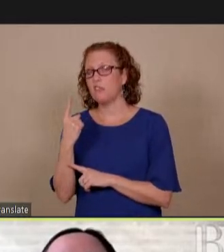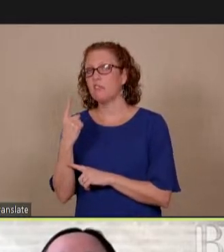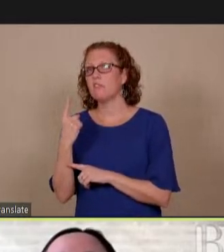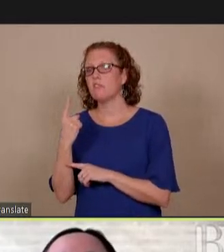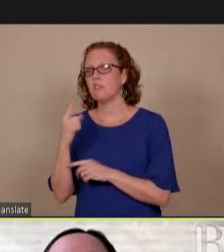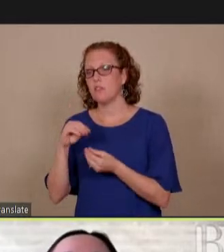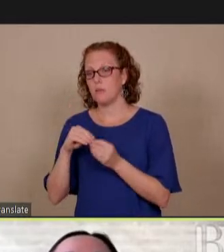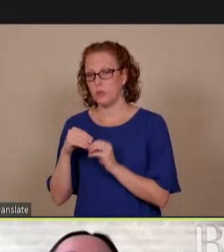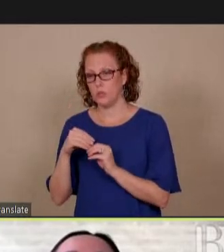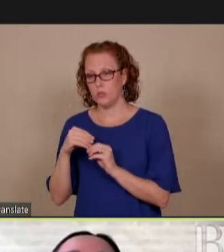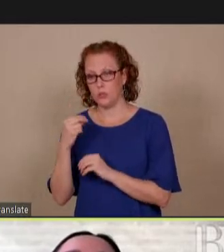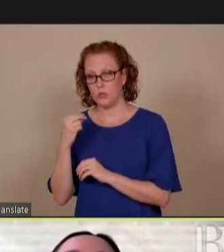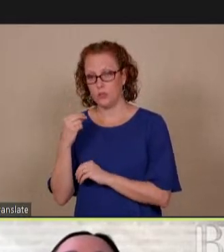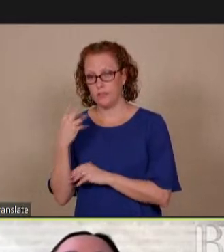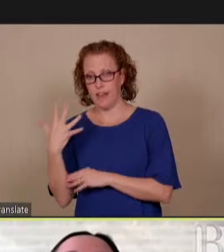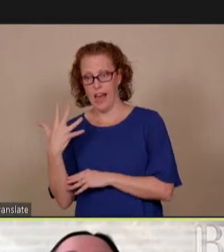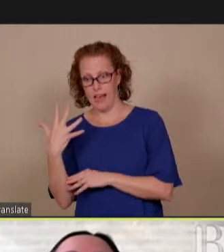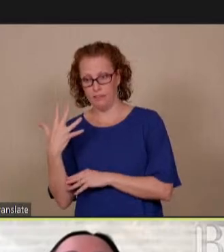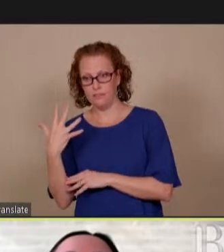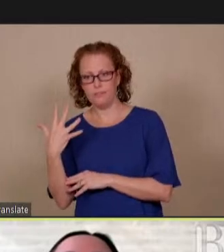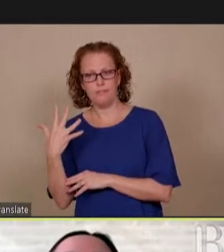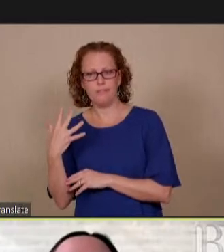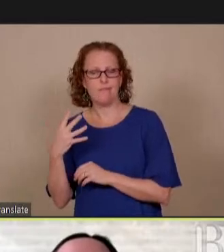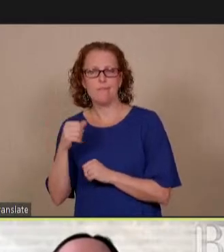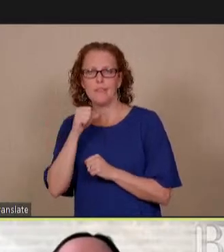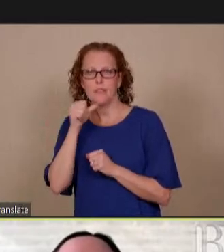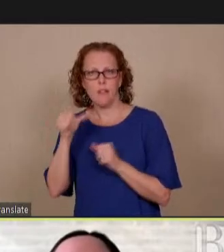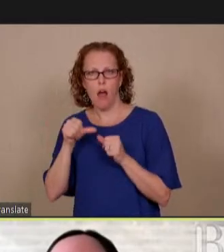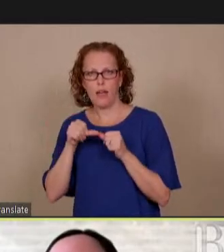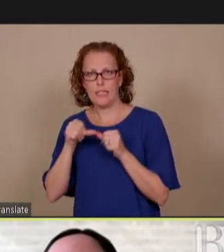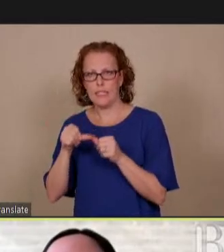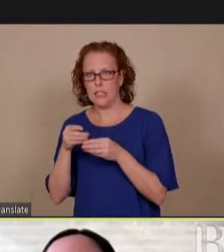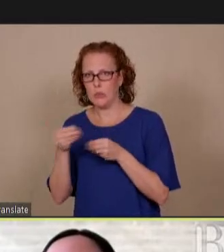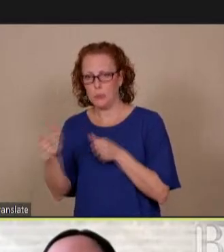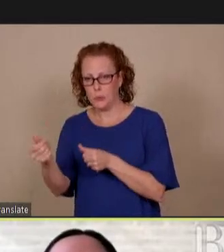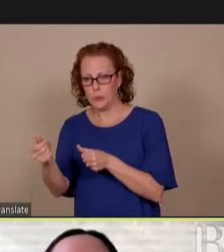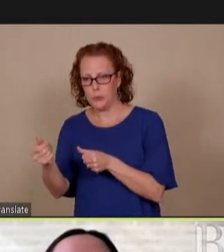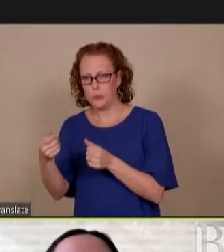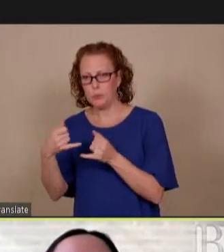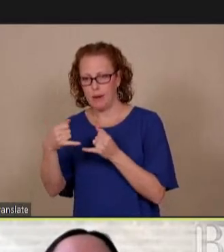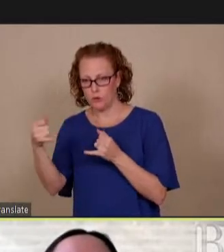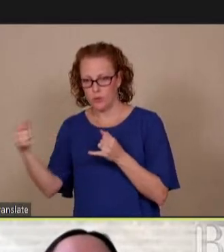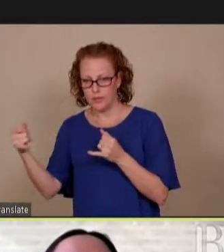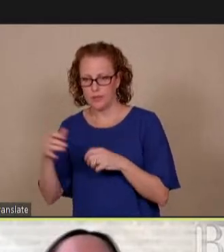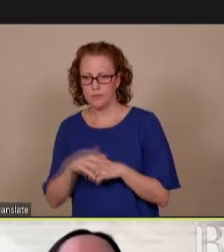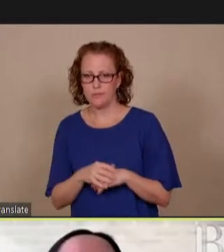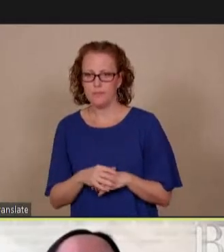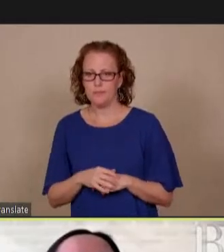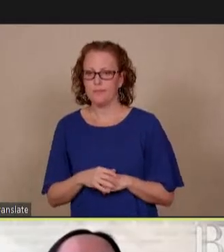5, not 2, and it does not create a minority voting district.